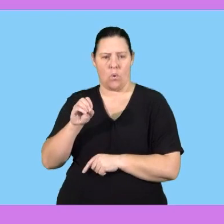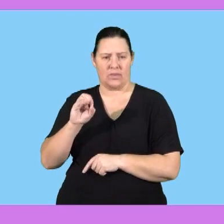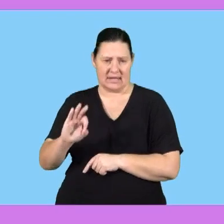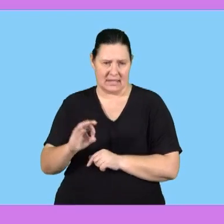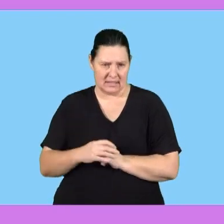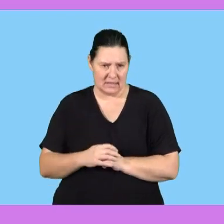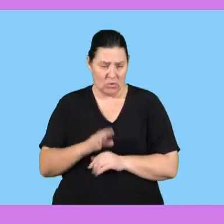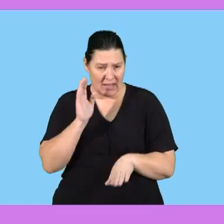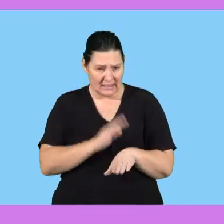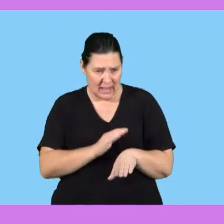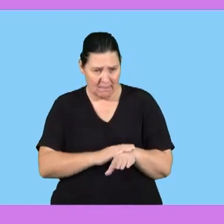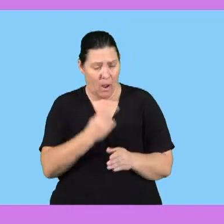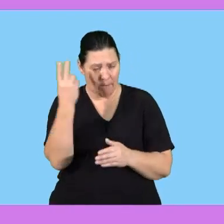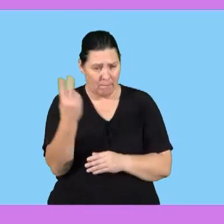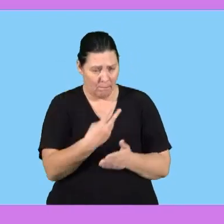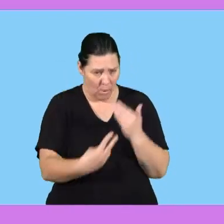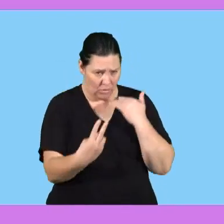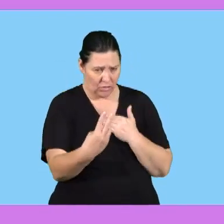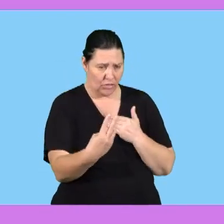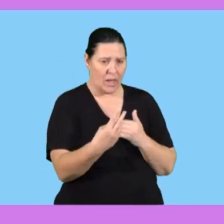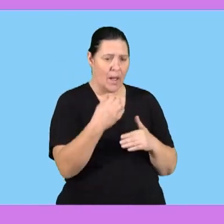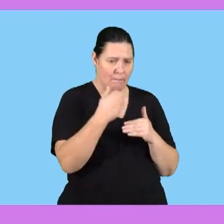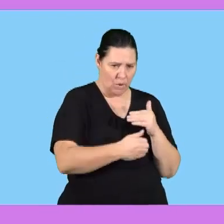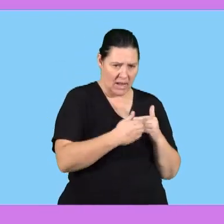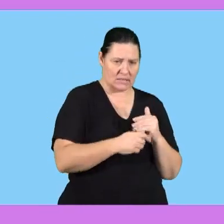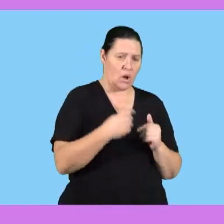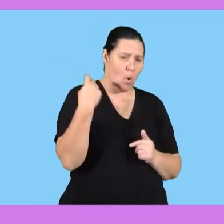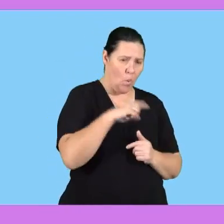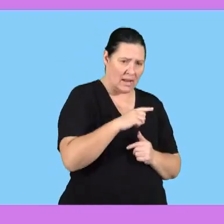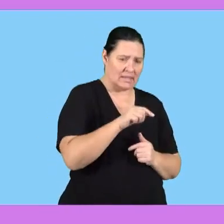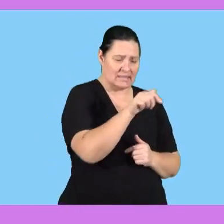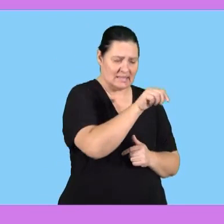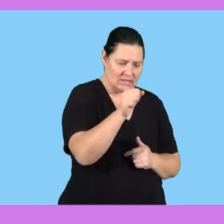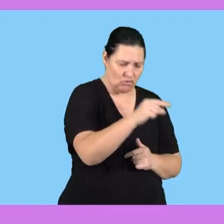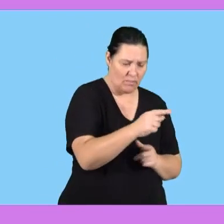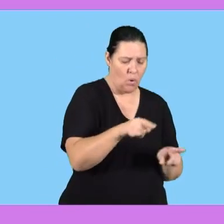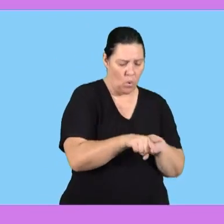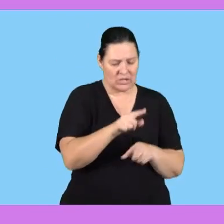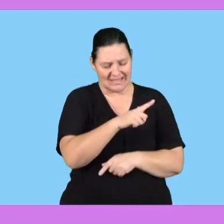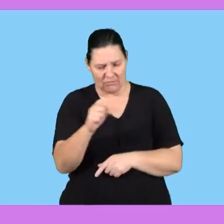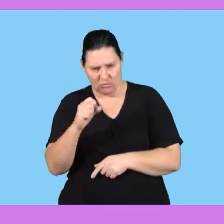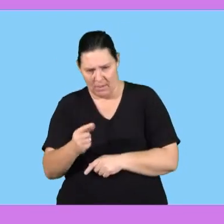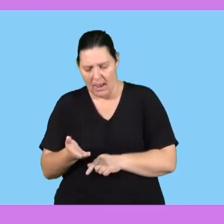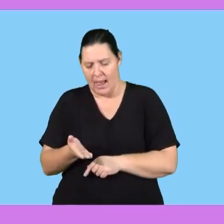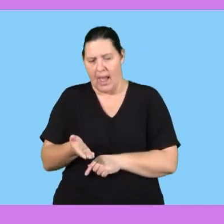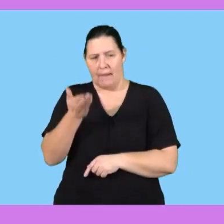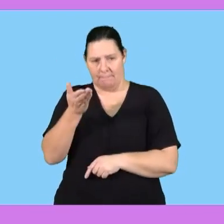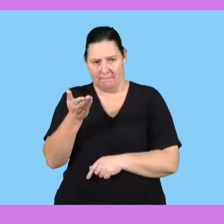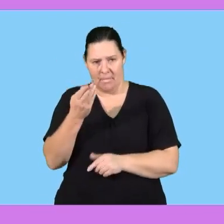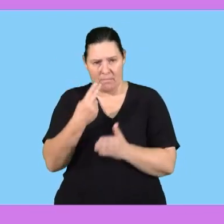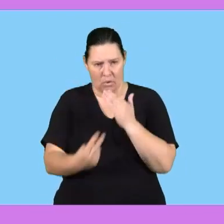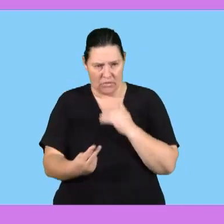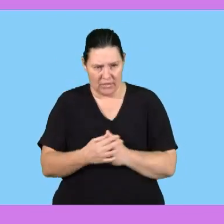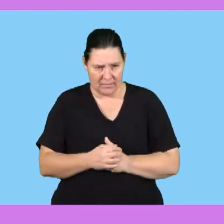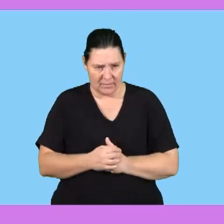that in this time period, both the bread, white bread 600 gram and 700 gram, the